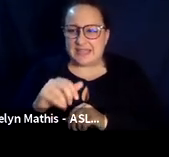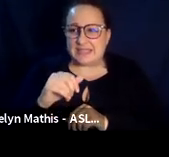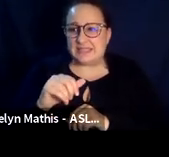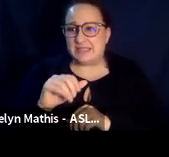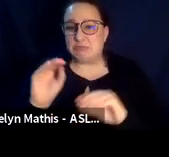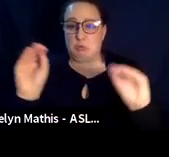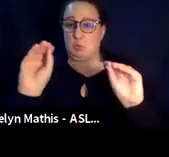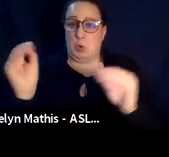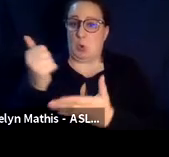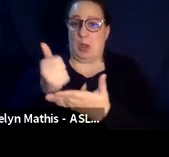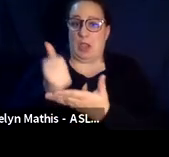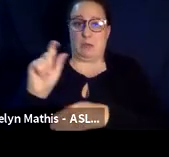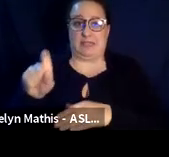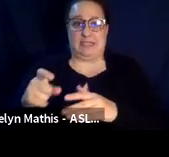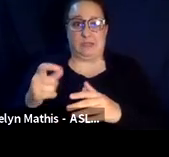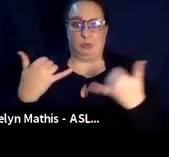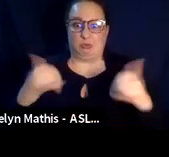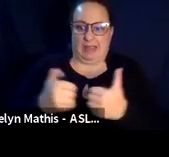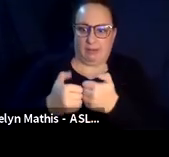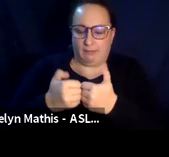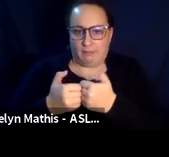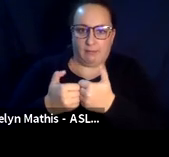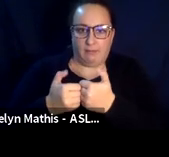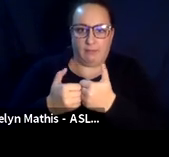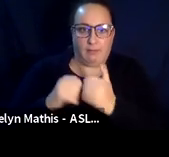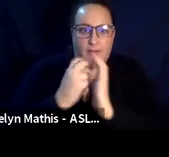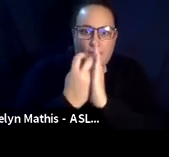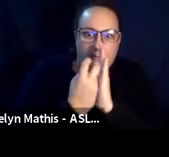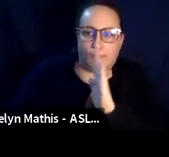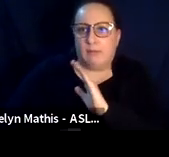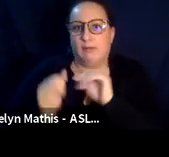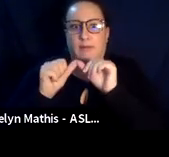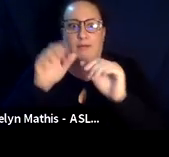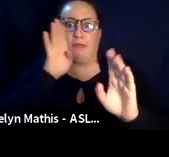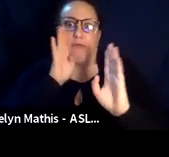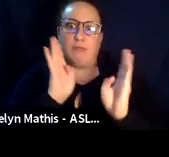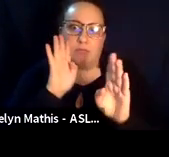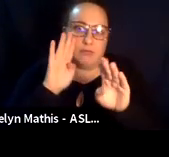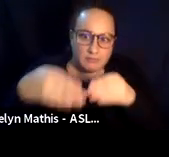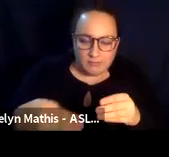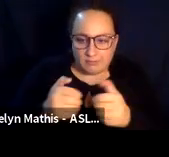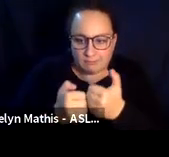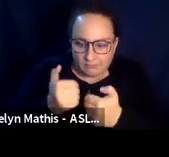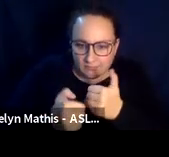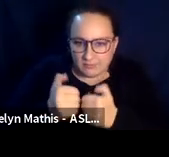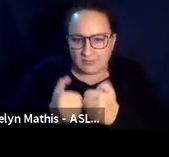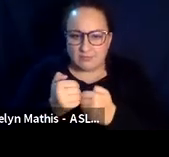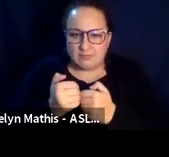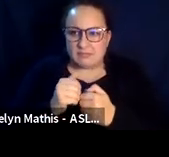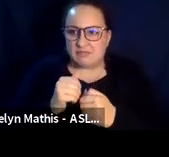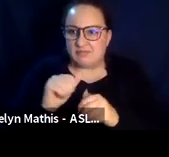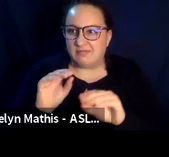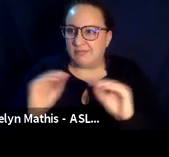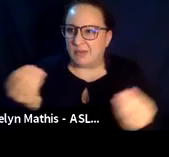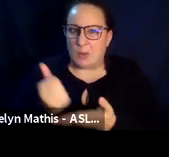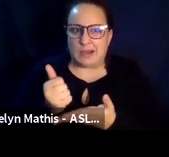getting started on playing a video game. They get right to it. They sustain tension for long periods of time. They don't need any help with